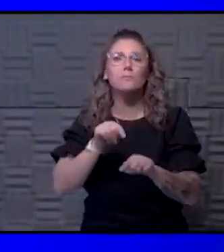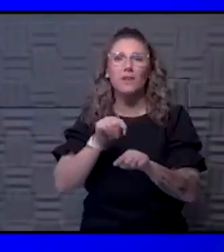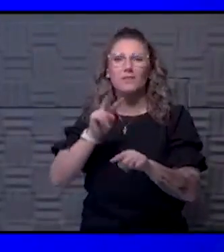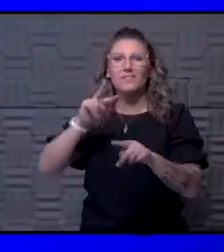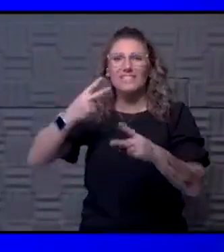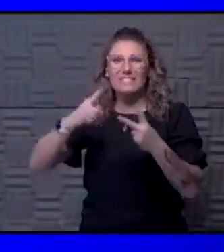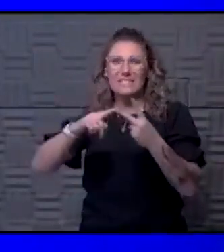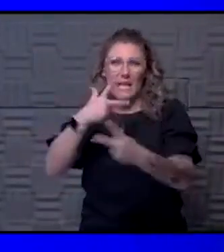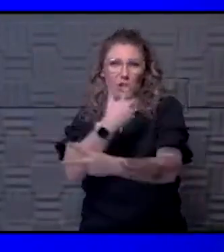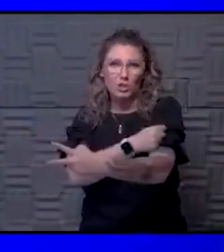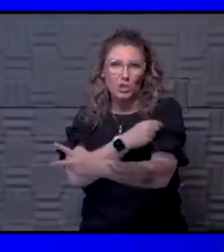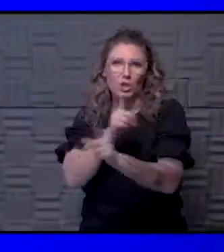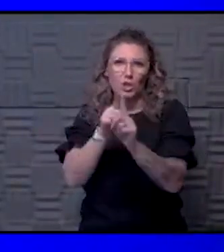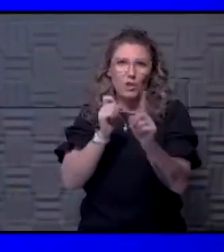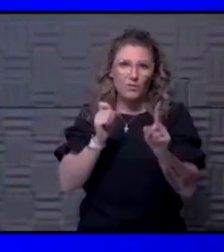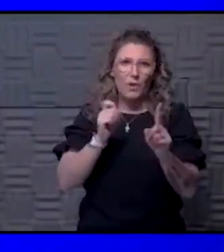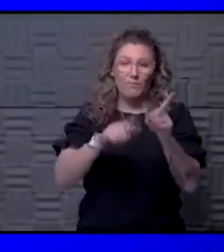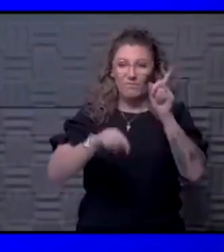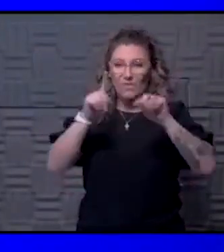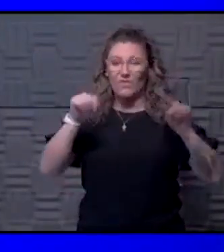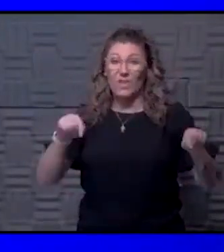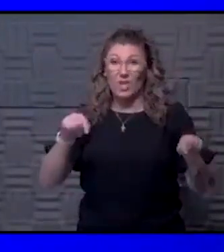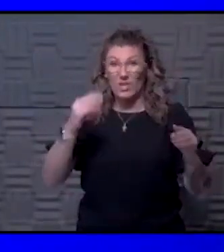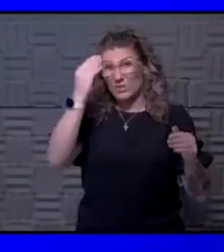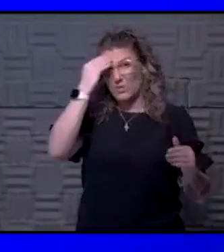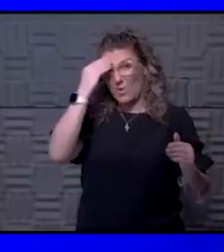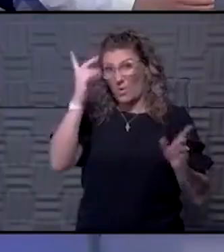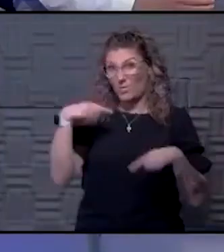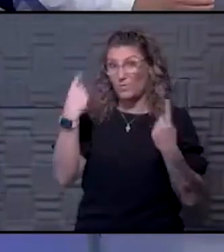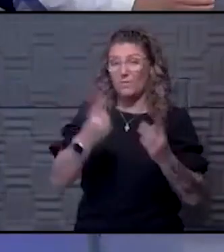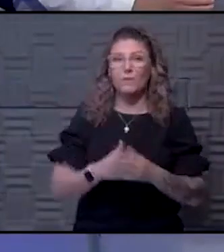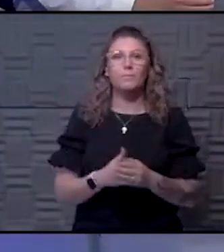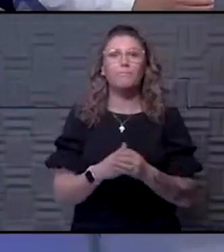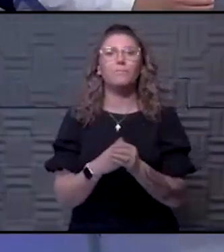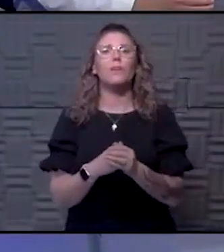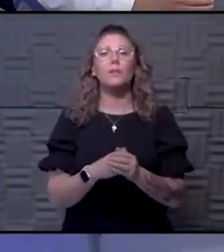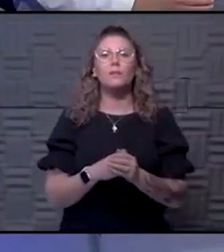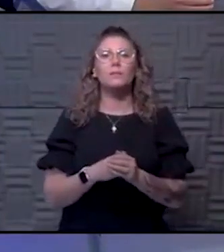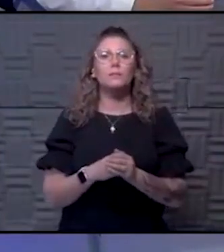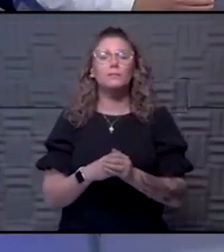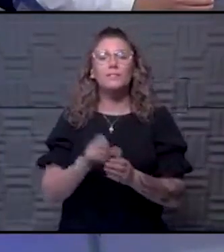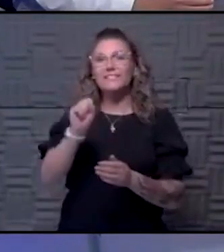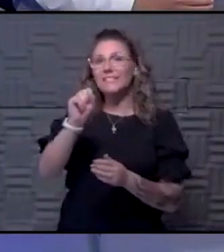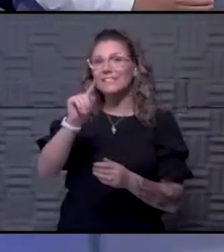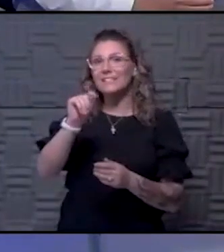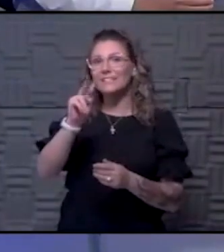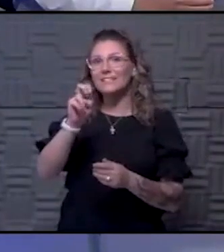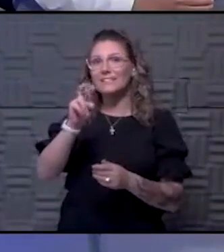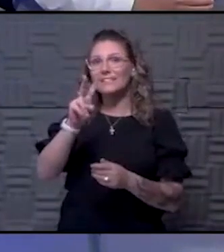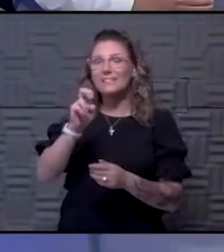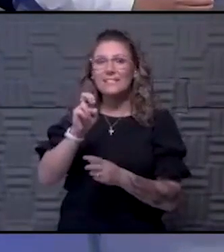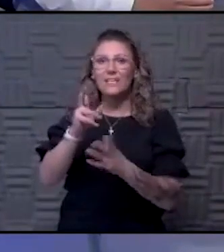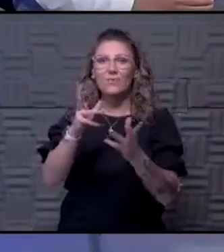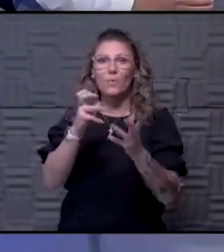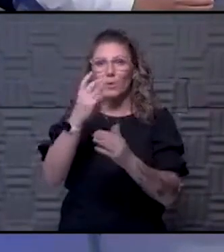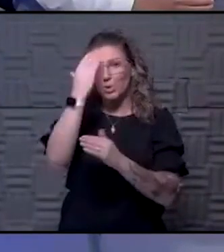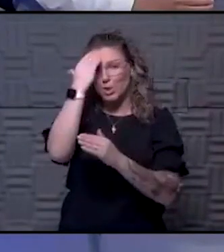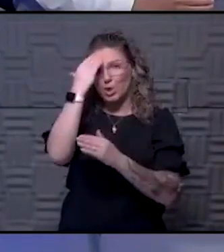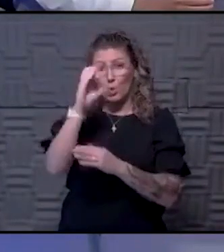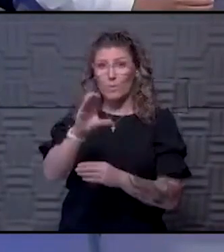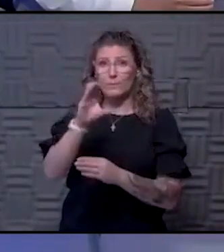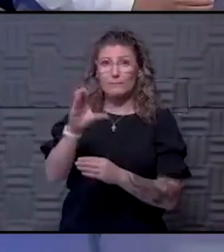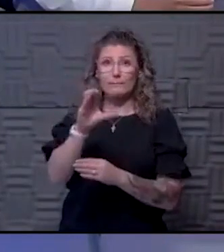vaccine from the variants so far that we know about. Steve wants to know, has the